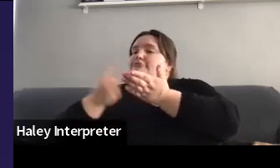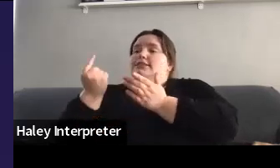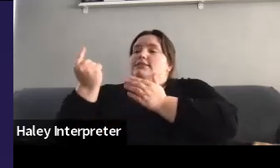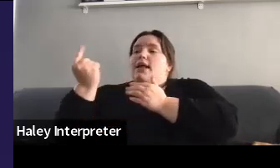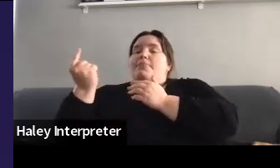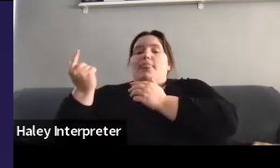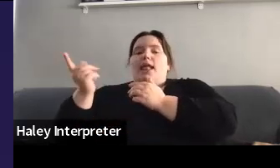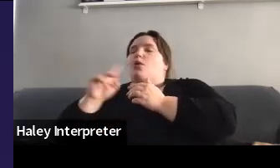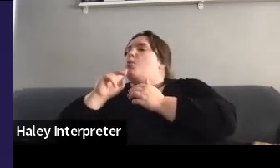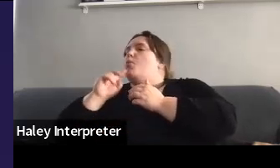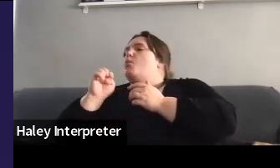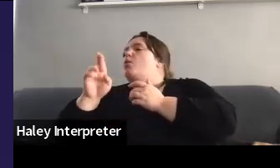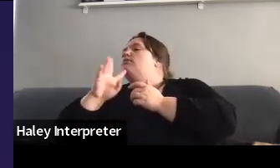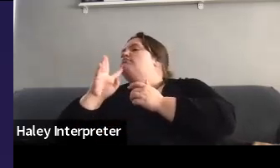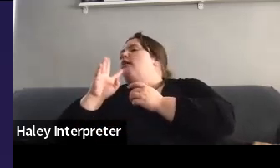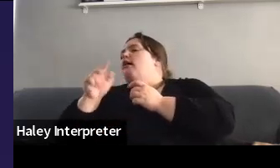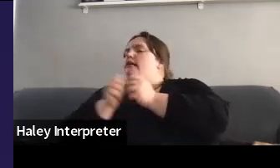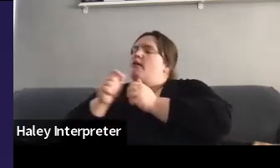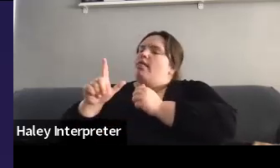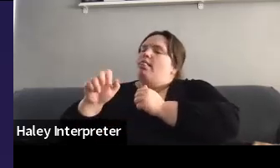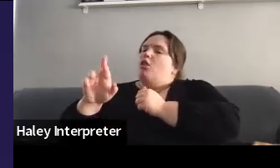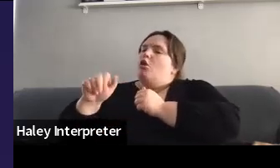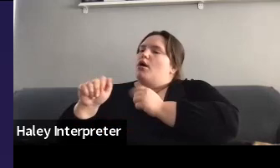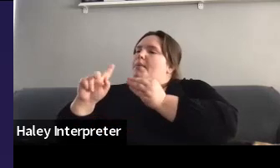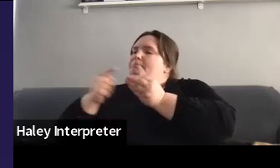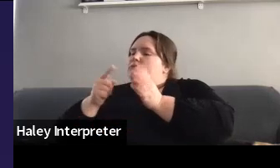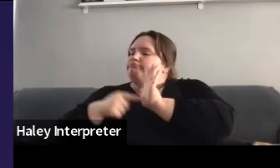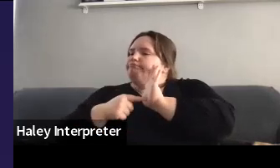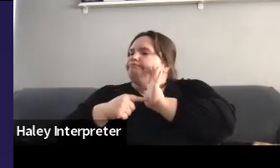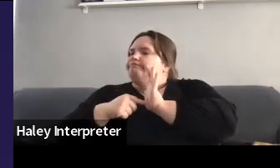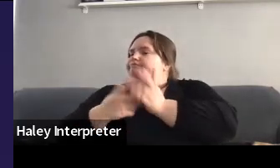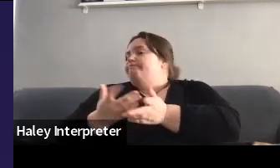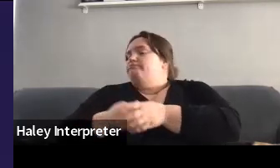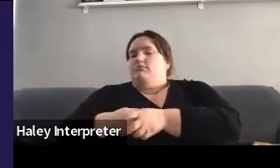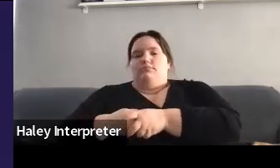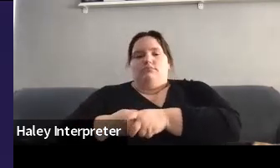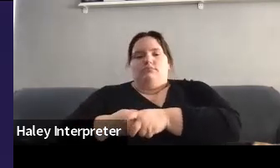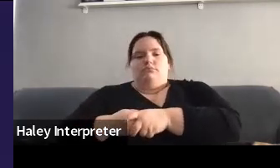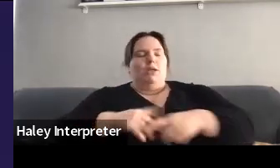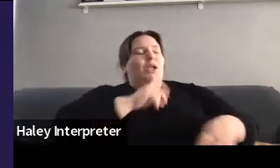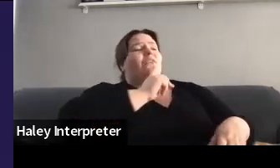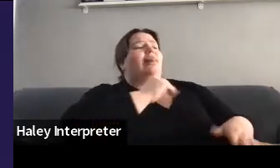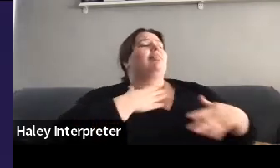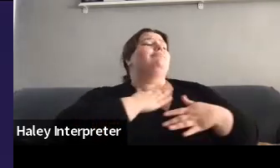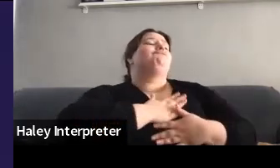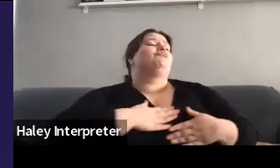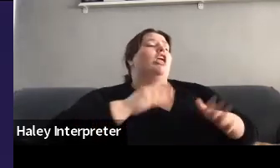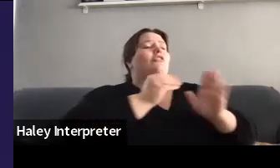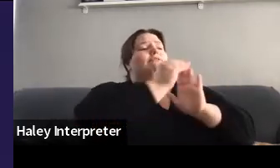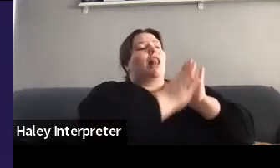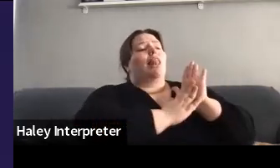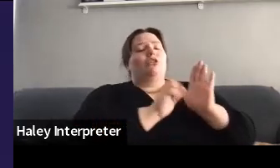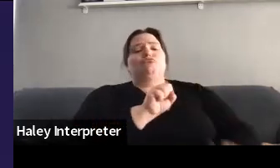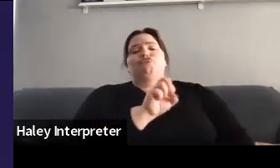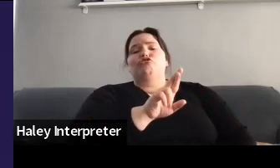talk to Laura about a demonstration. And we really appreciate you filling out that survey. We